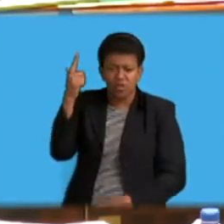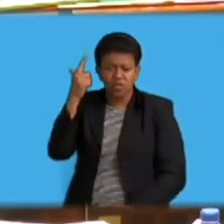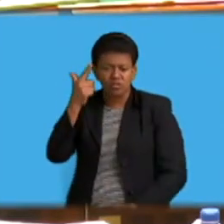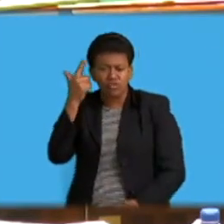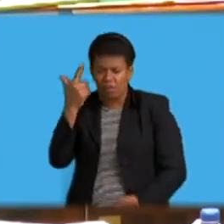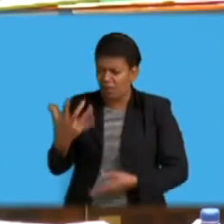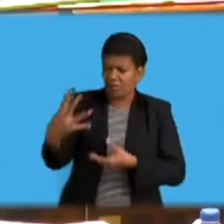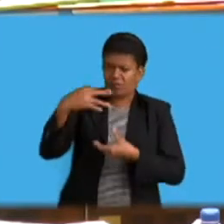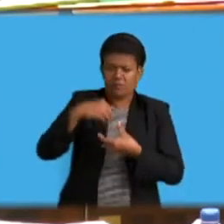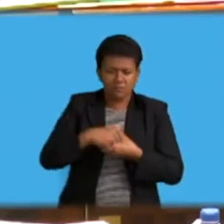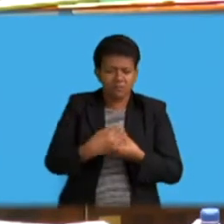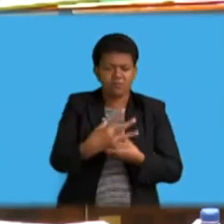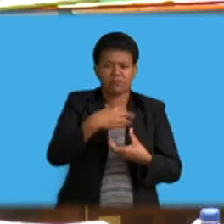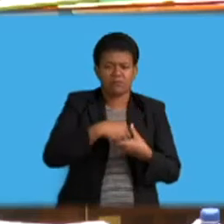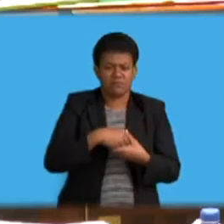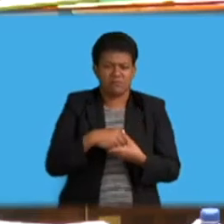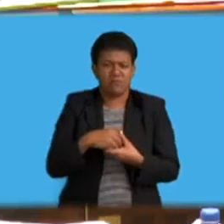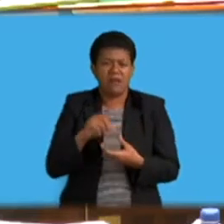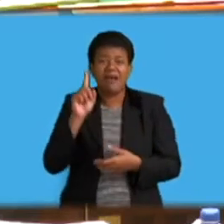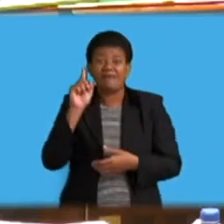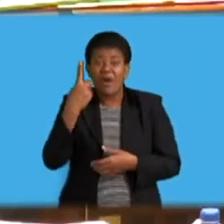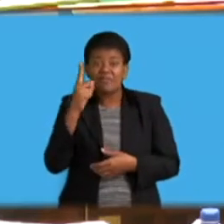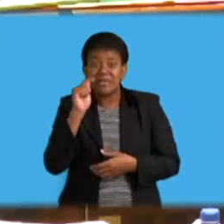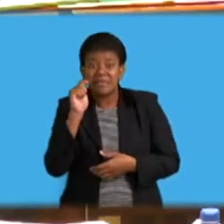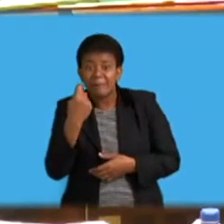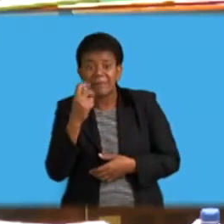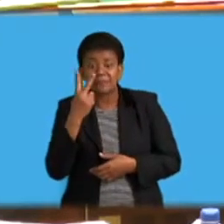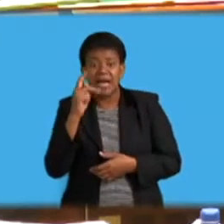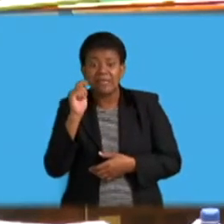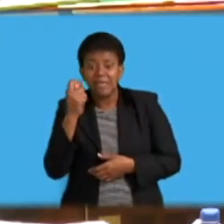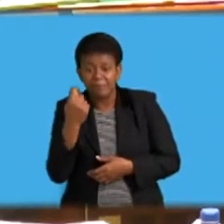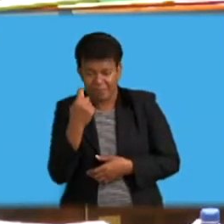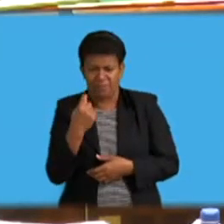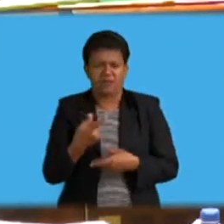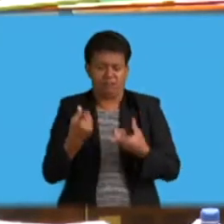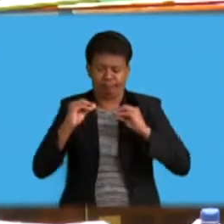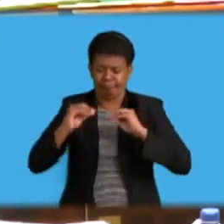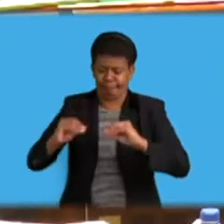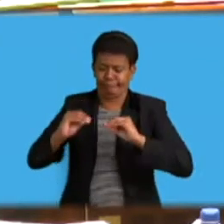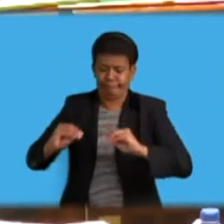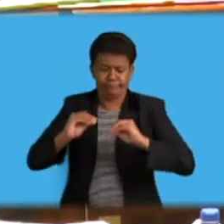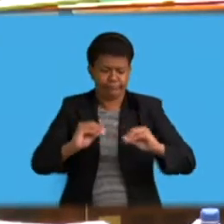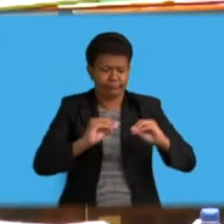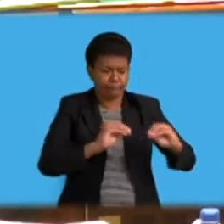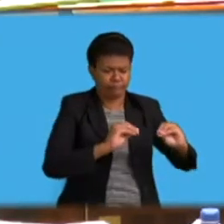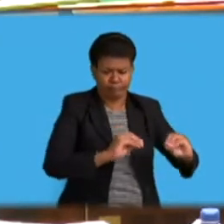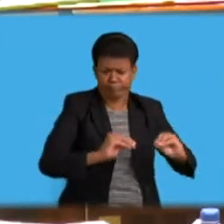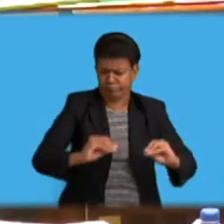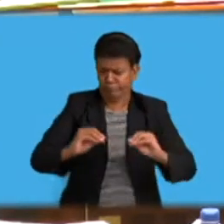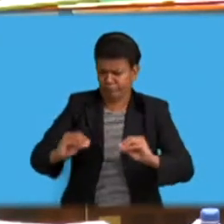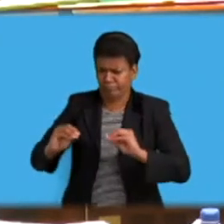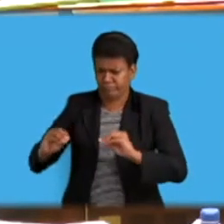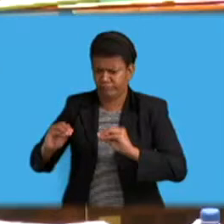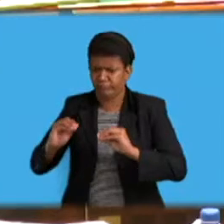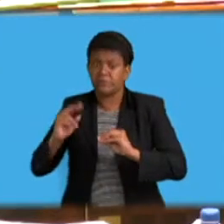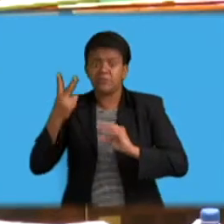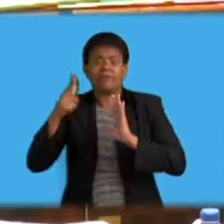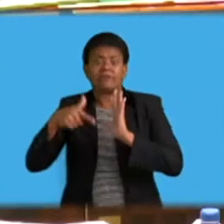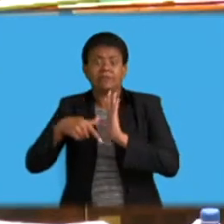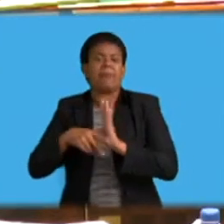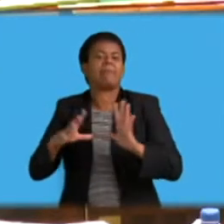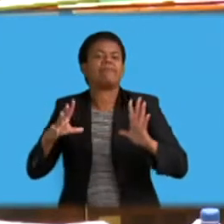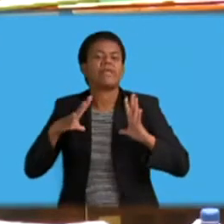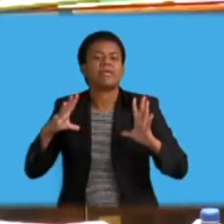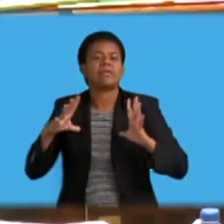terms in order to leave the 3rd term for revision and remedial works. The fact of the matter is the curriculum of